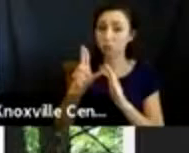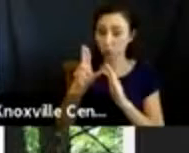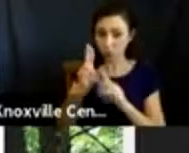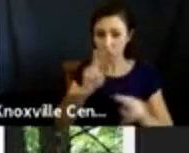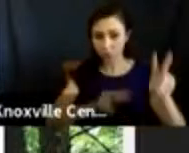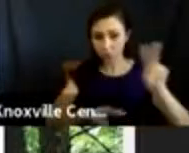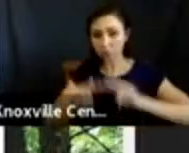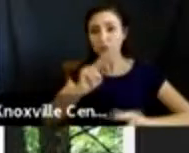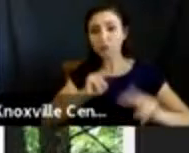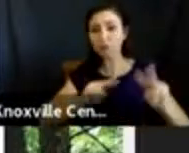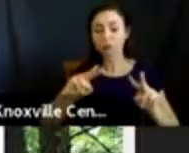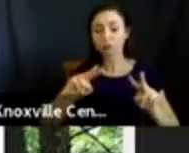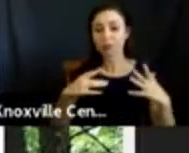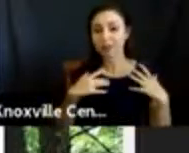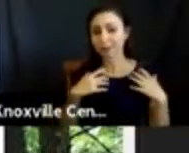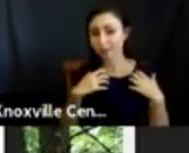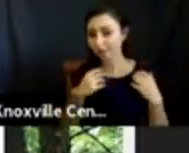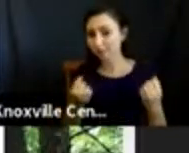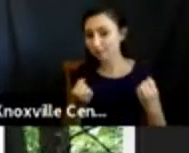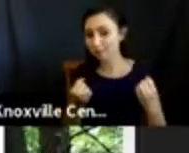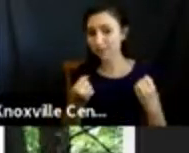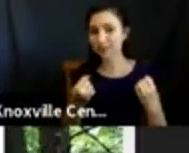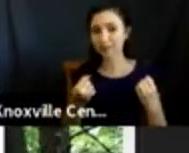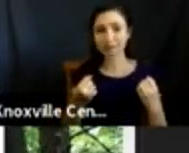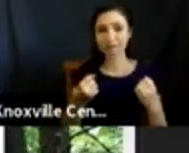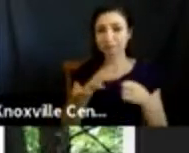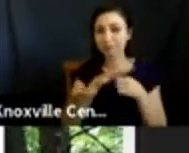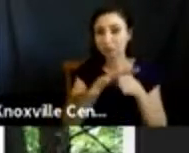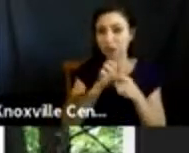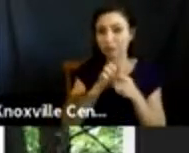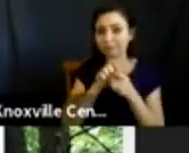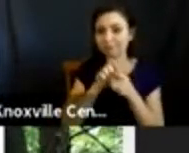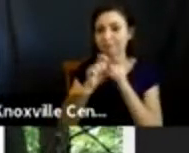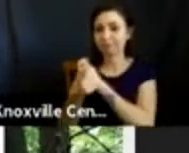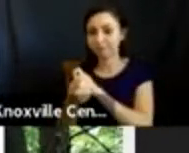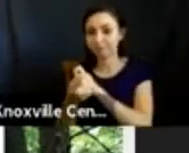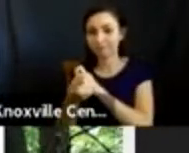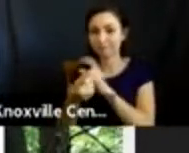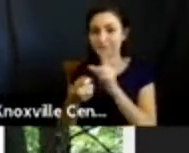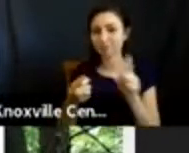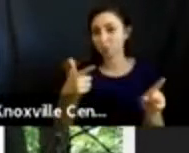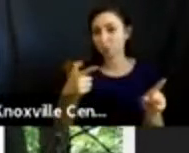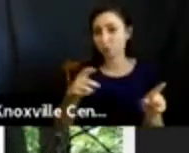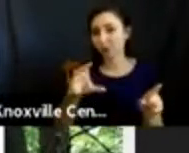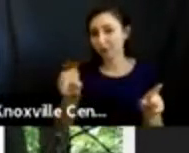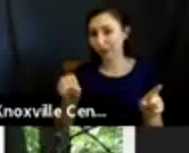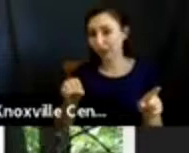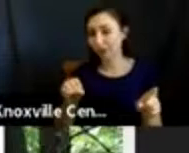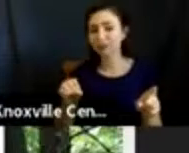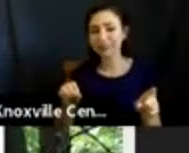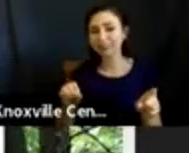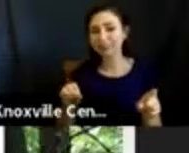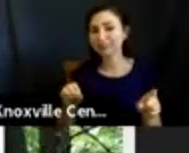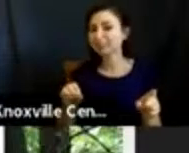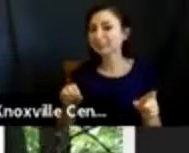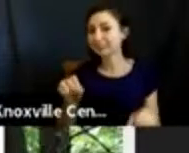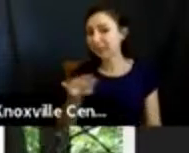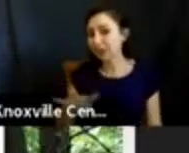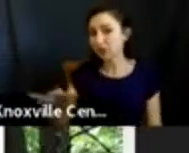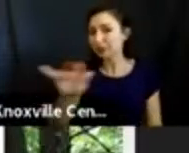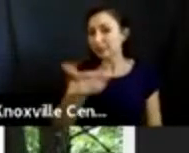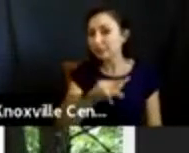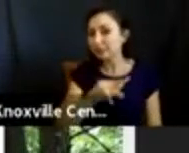healthcare stress shifts around in a 21 county area, give or take a few counties,